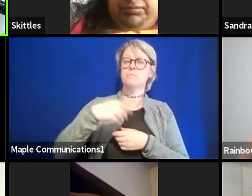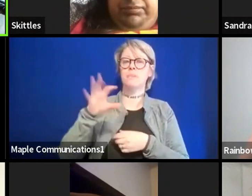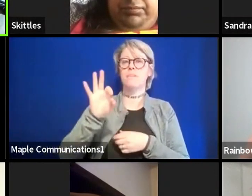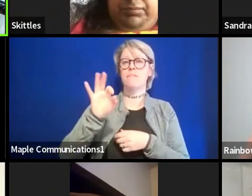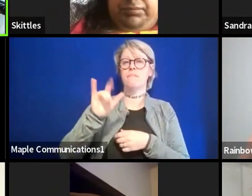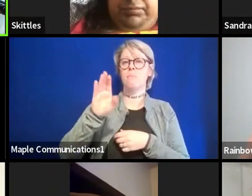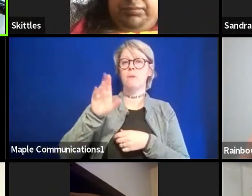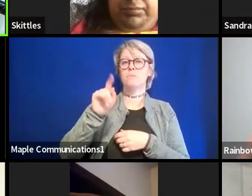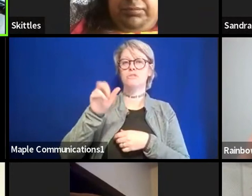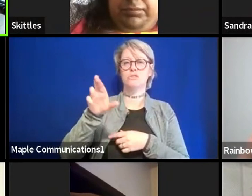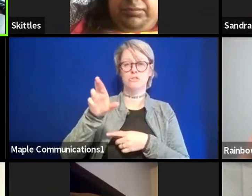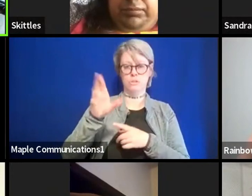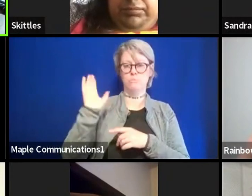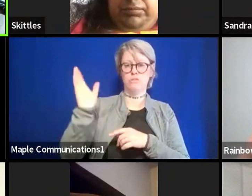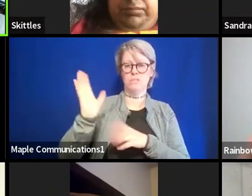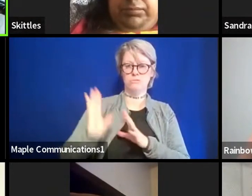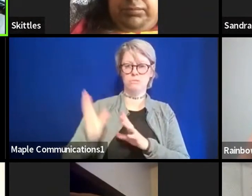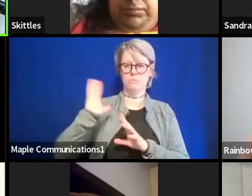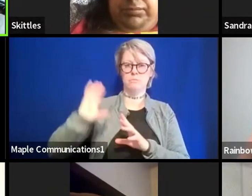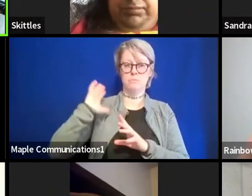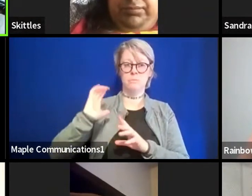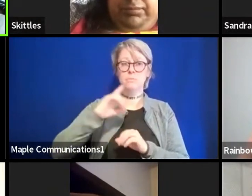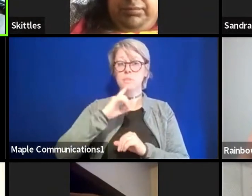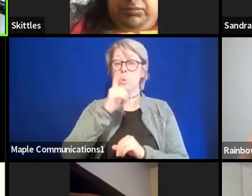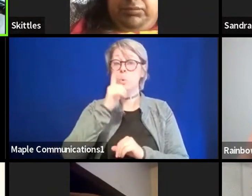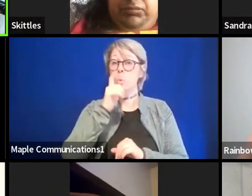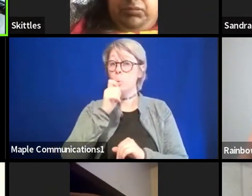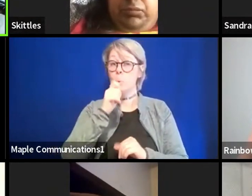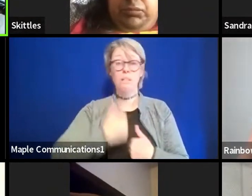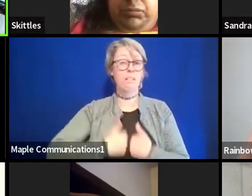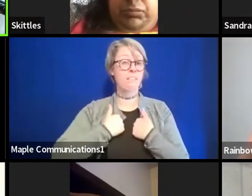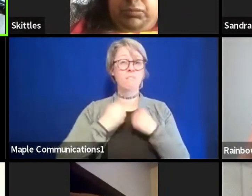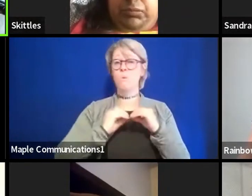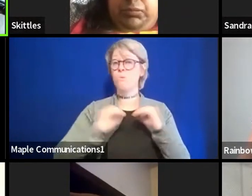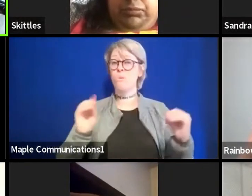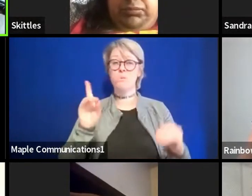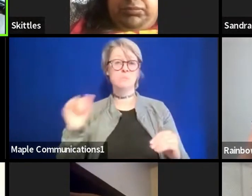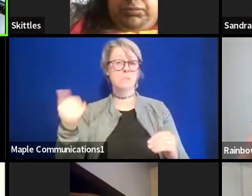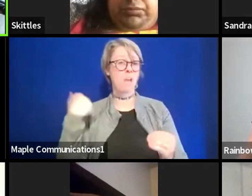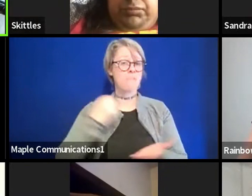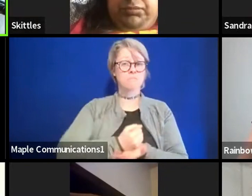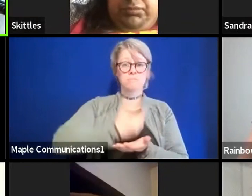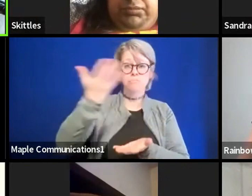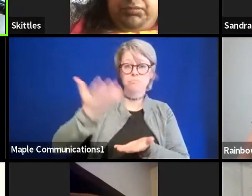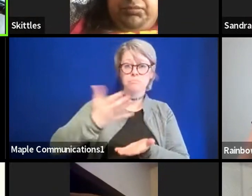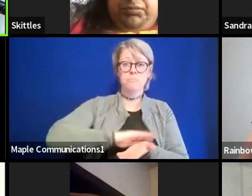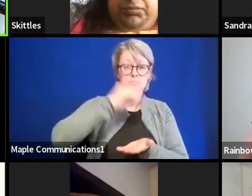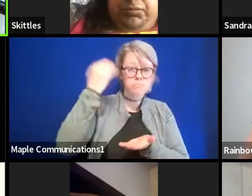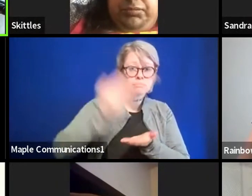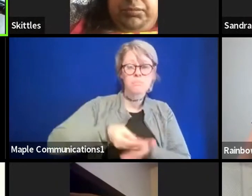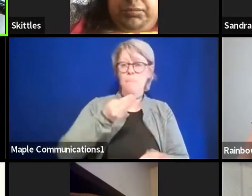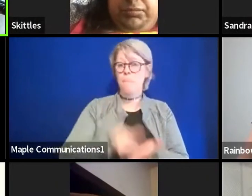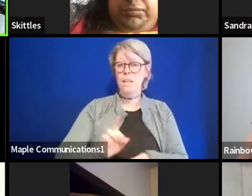some people who live without disabilities, who are well off, who are